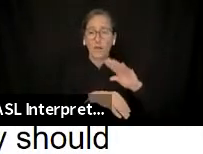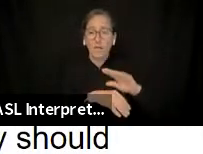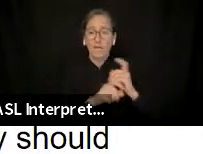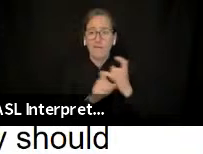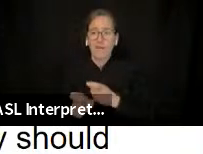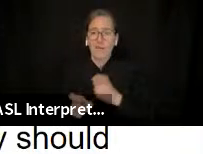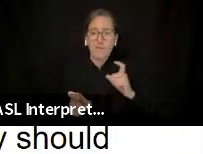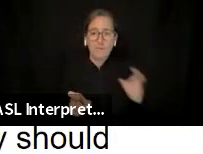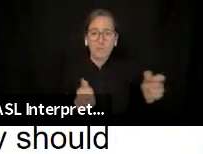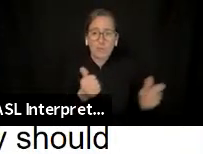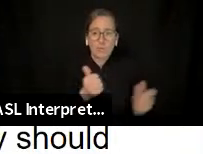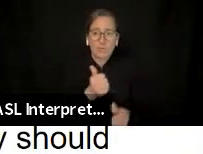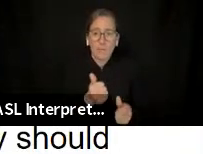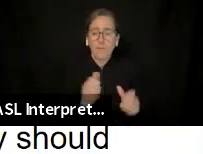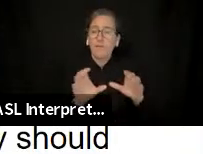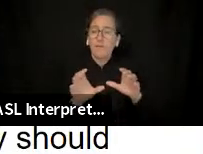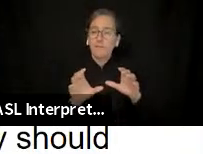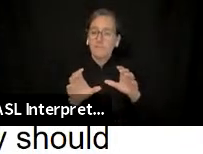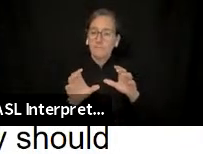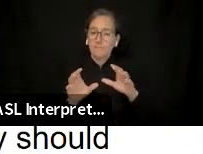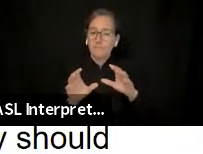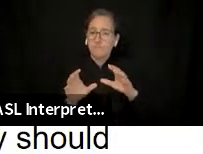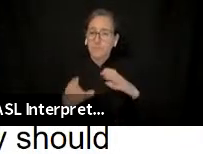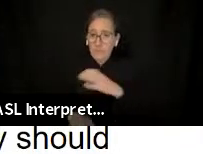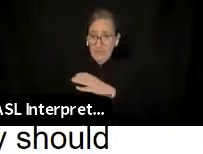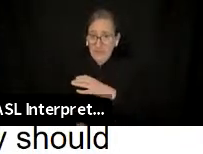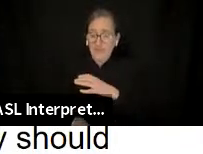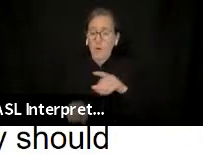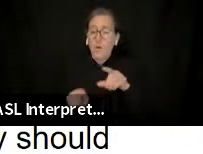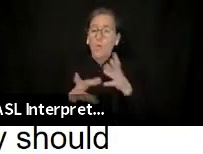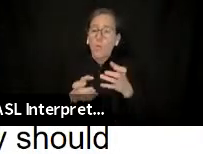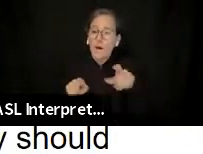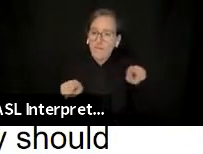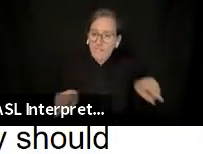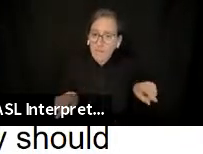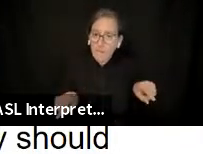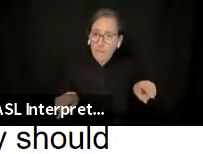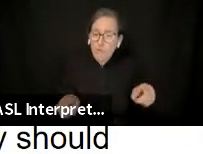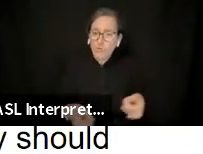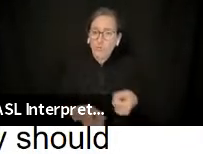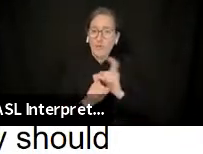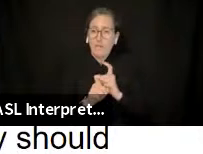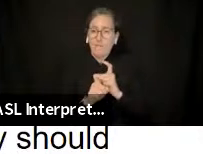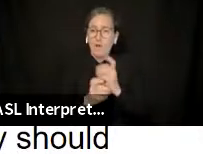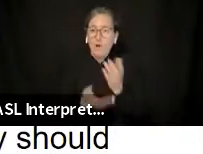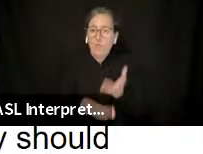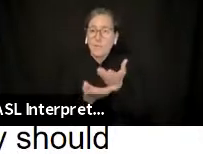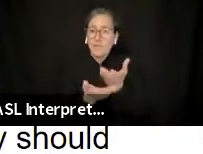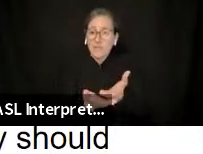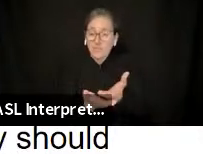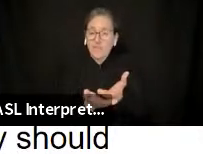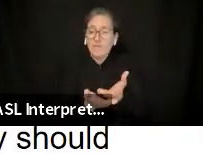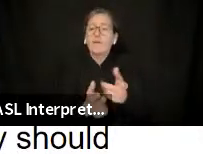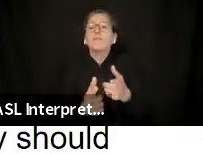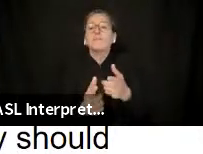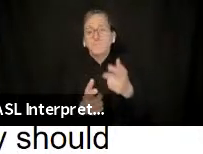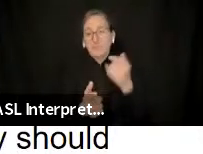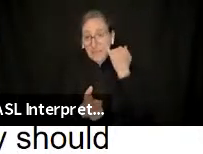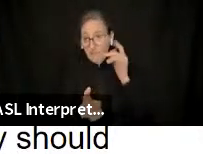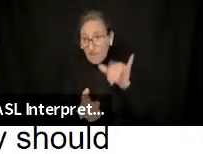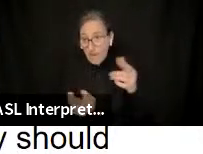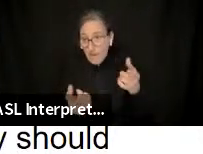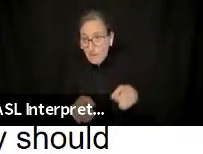with a recommendation. You just need to then work with the city to have those meetings be noticed public meetings as